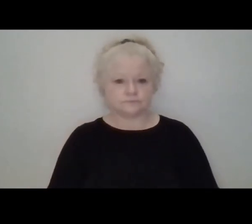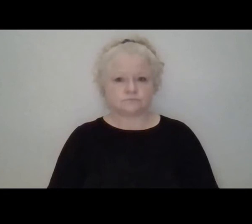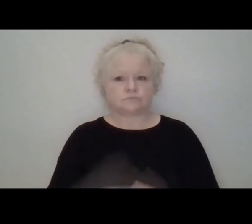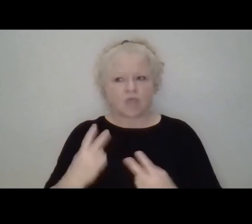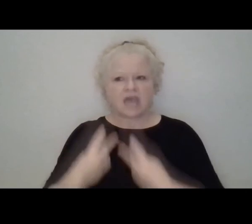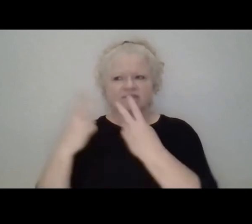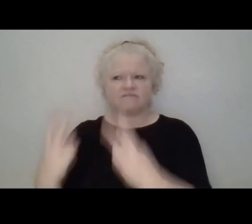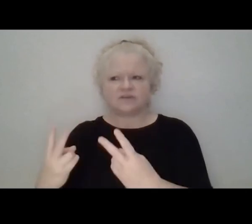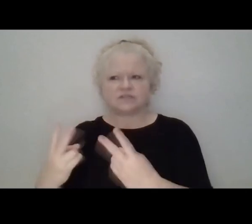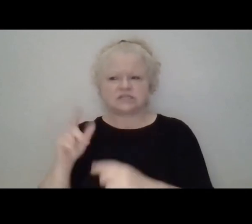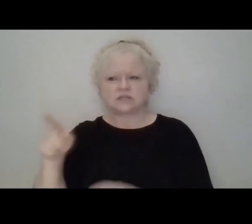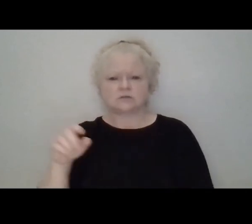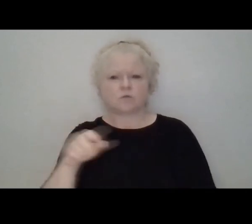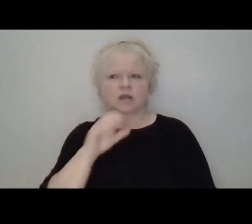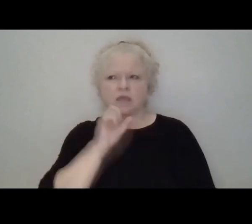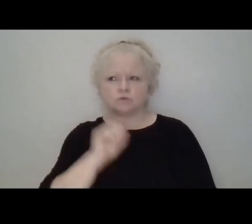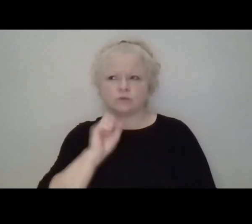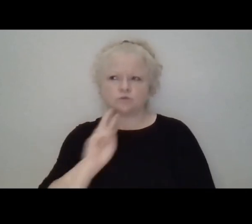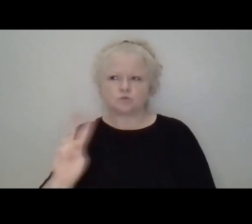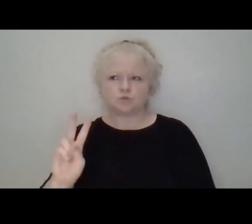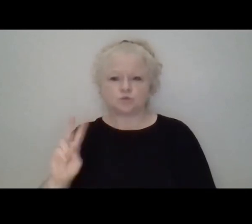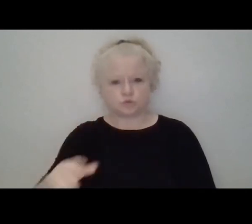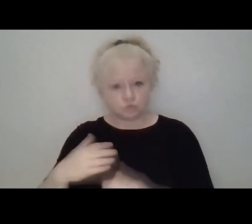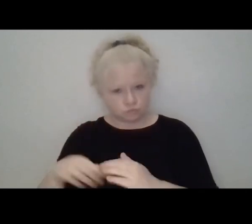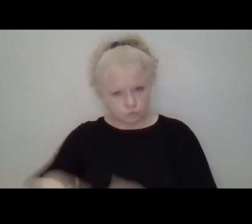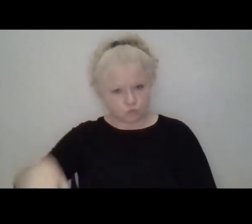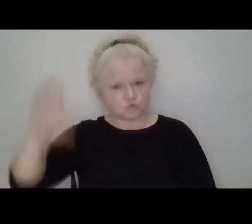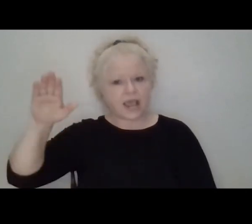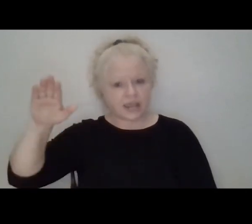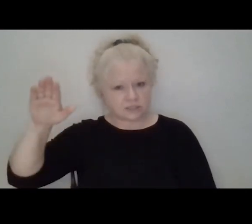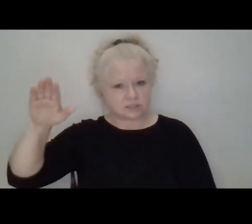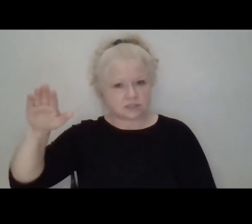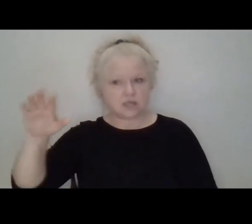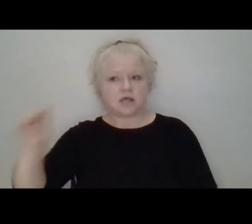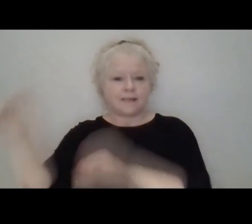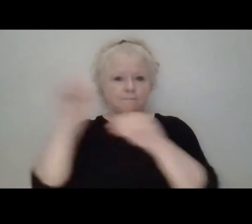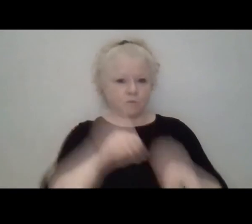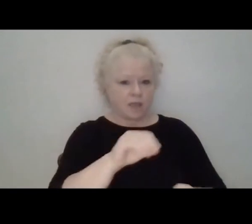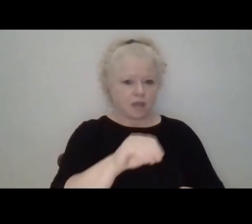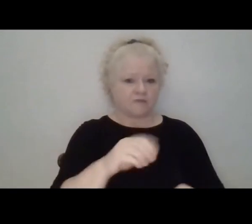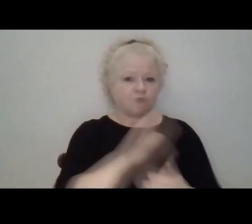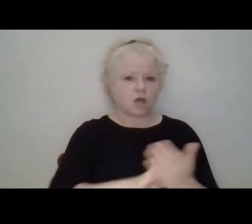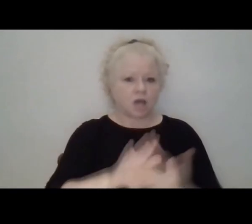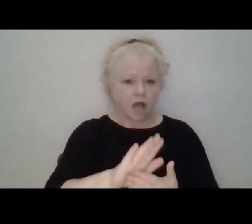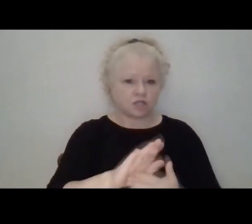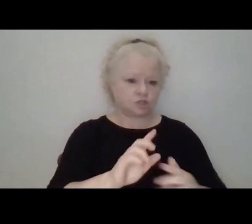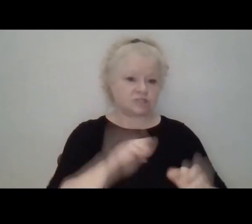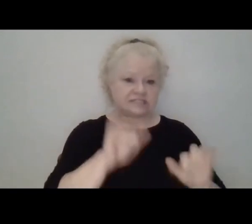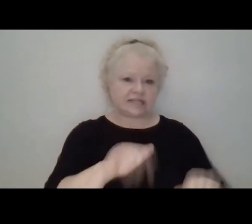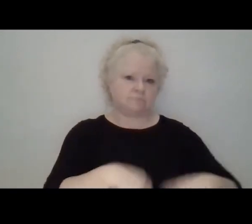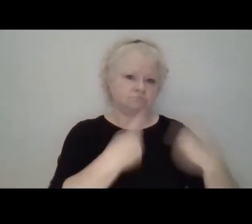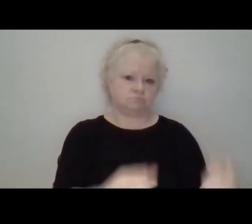when I was about two, and then I was raised there, grew up there, and then came to the U.S. for college and have been here ever since.